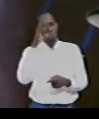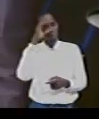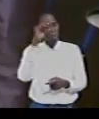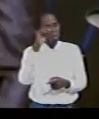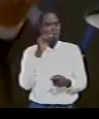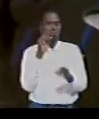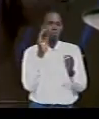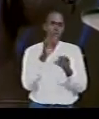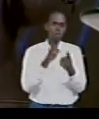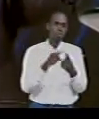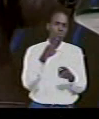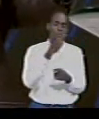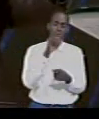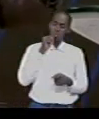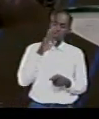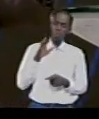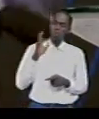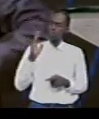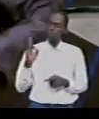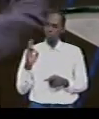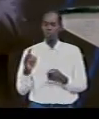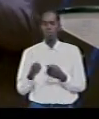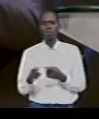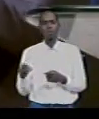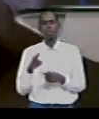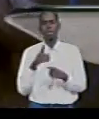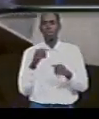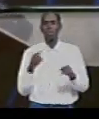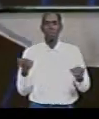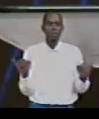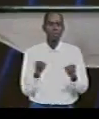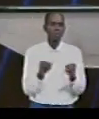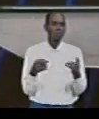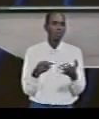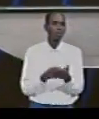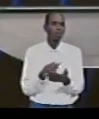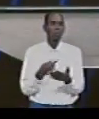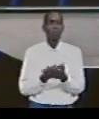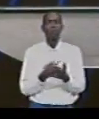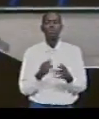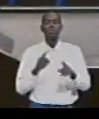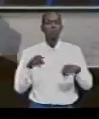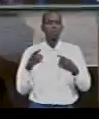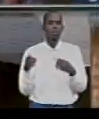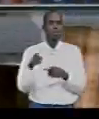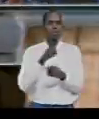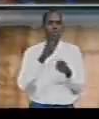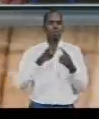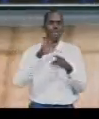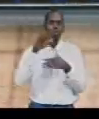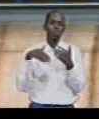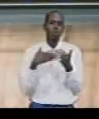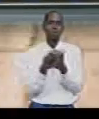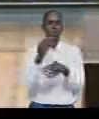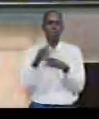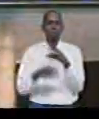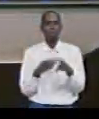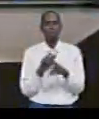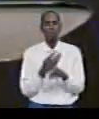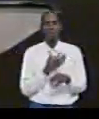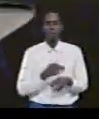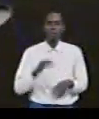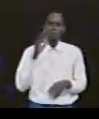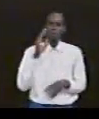Women they are, preach to them. The same gospel. Go ye into all the world and preach the